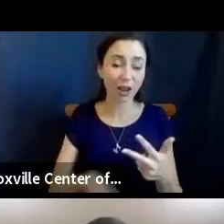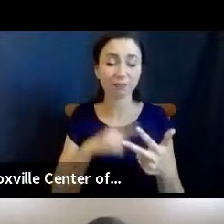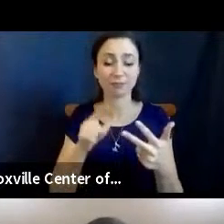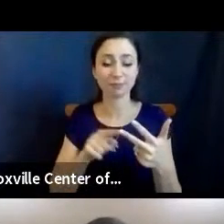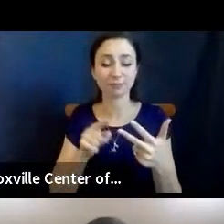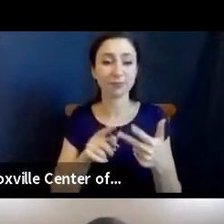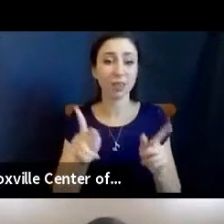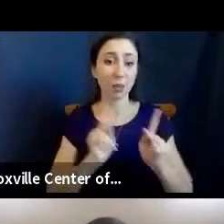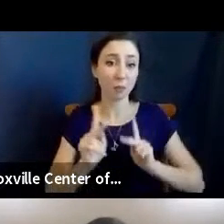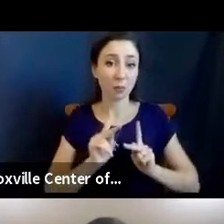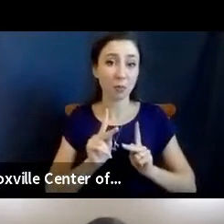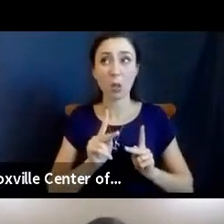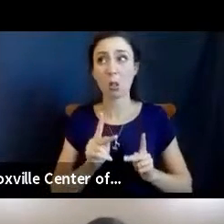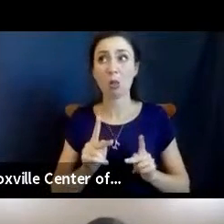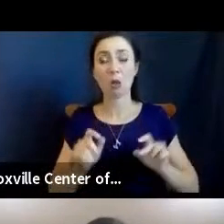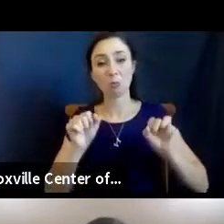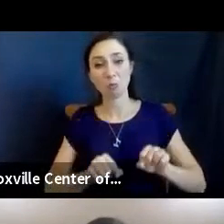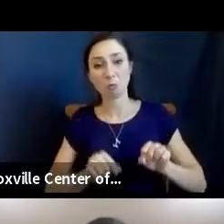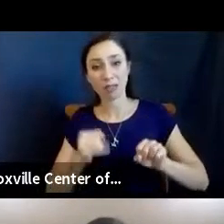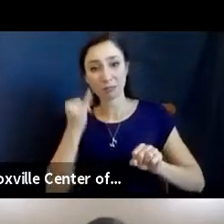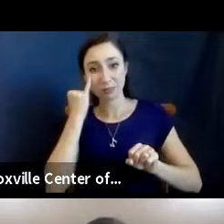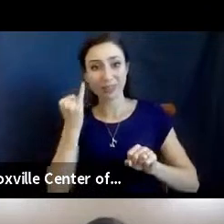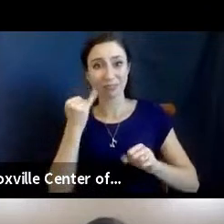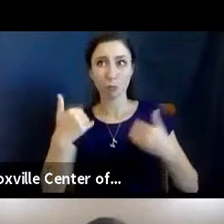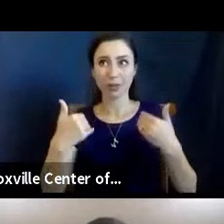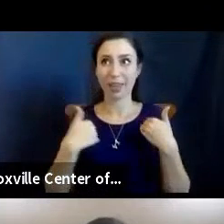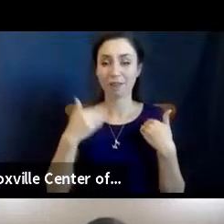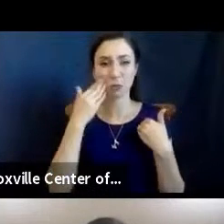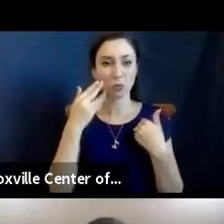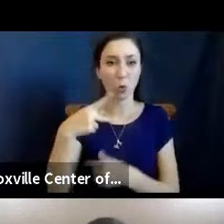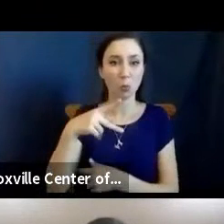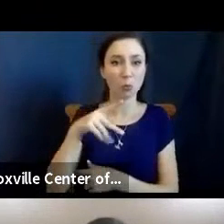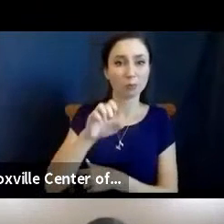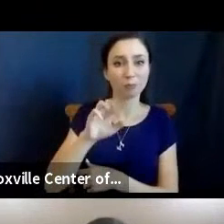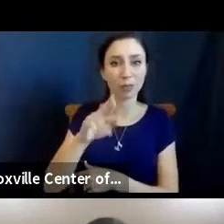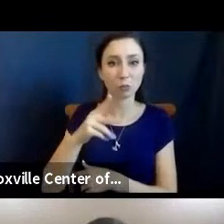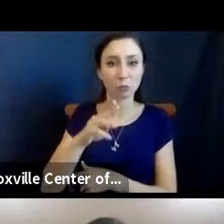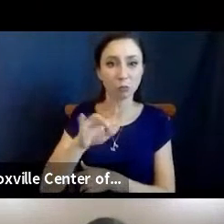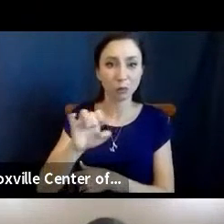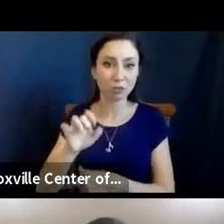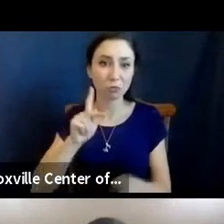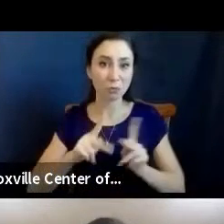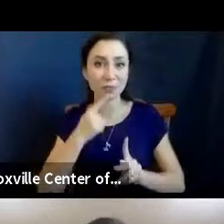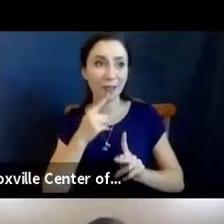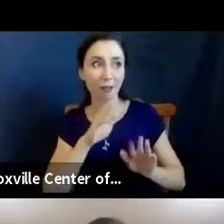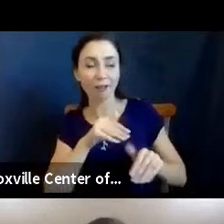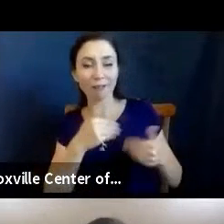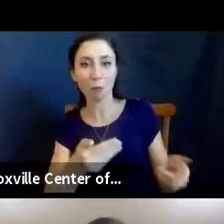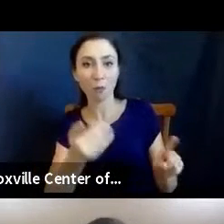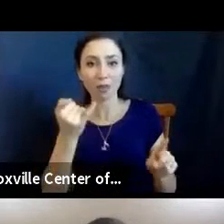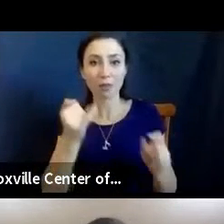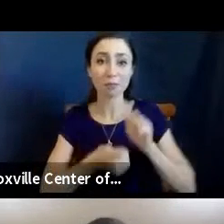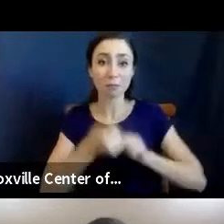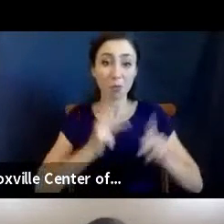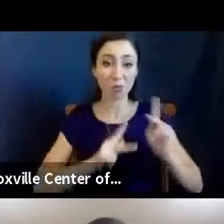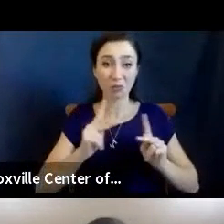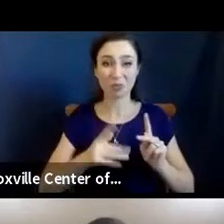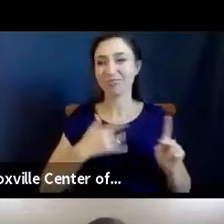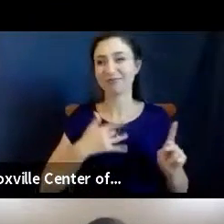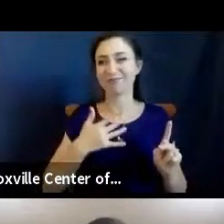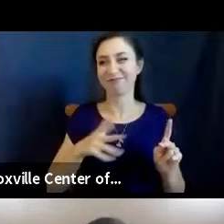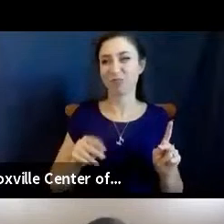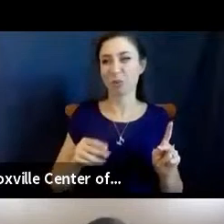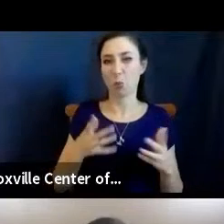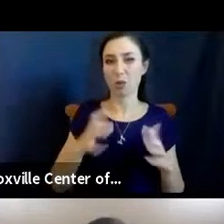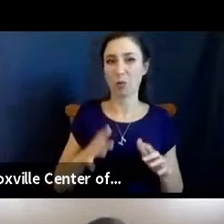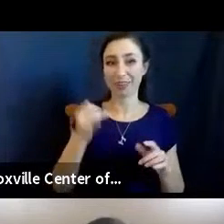likely to engage in risky behaviors when there's peer pressure or stigma. If you make masks voluntary again, those forces are going to lead to even less frequent